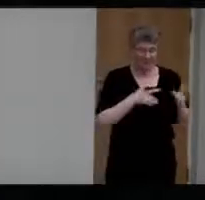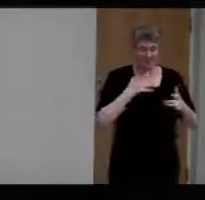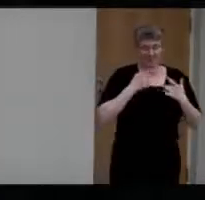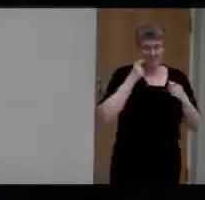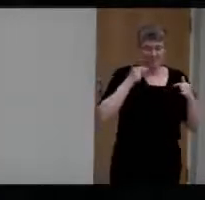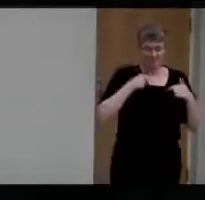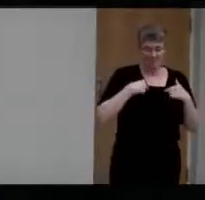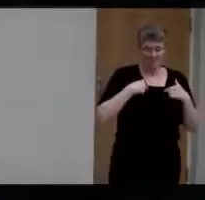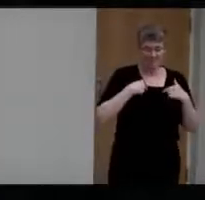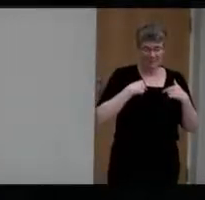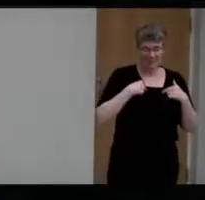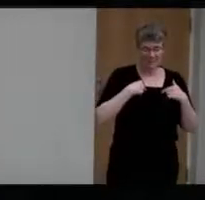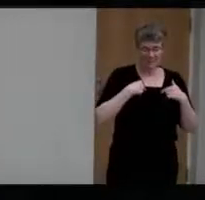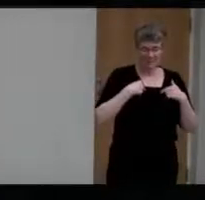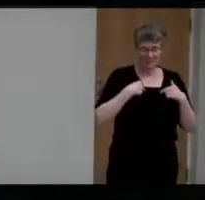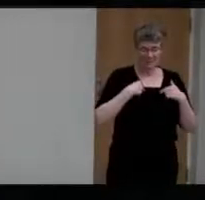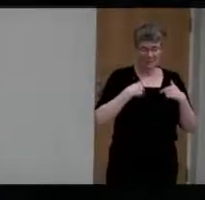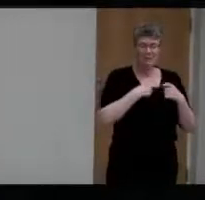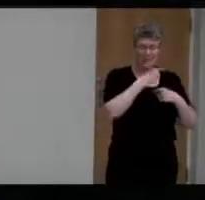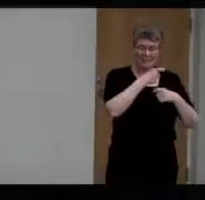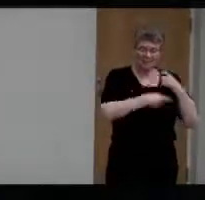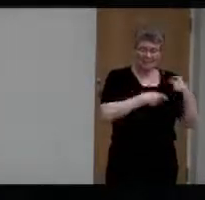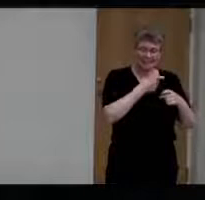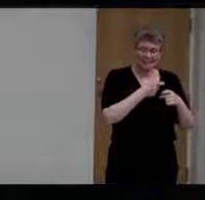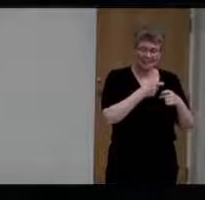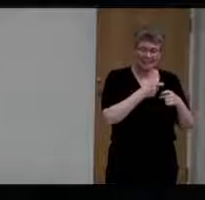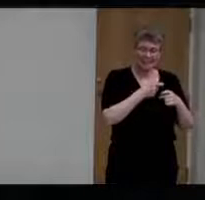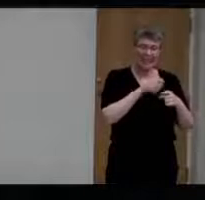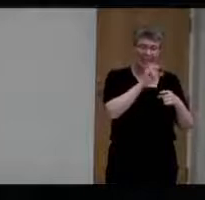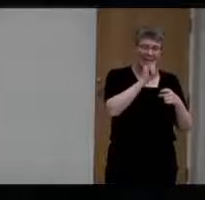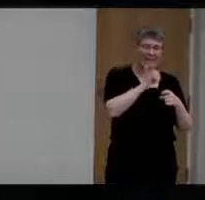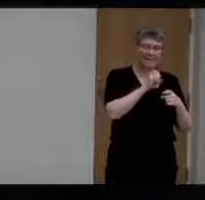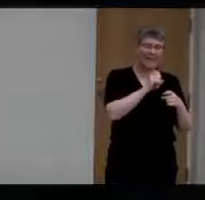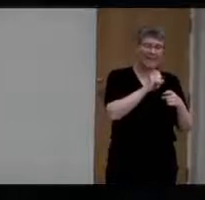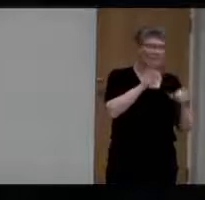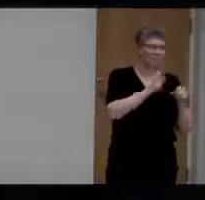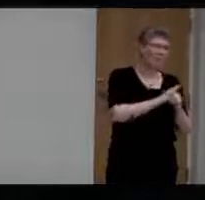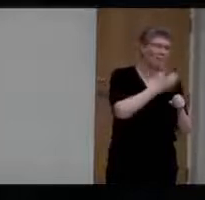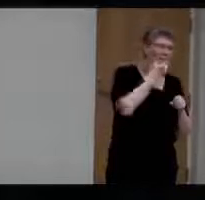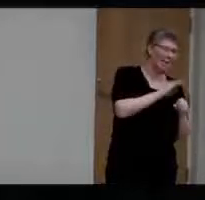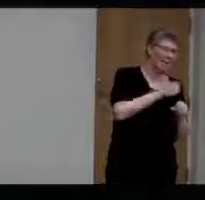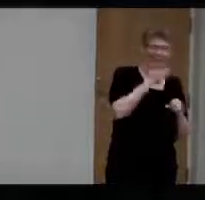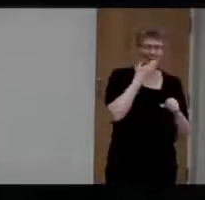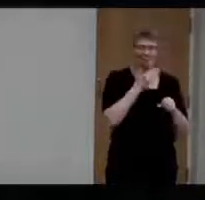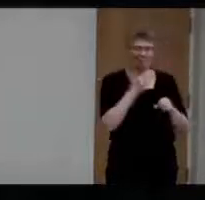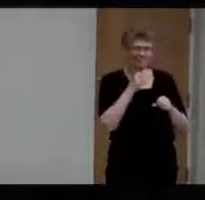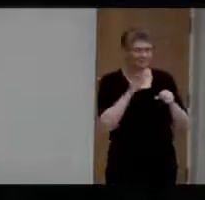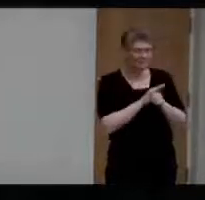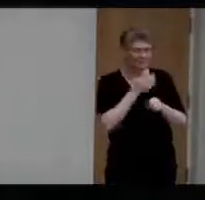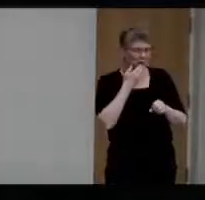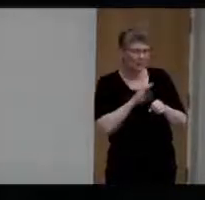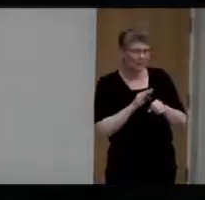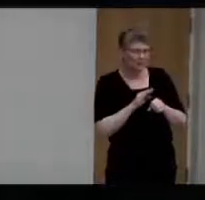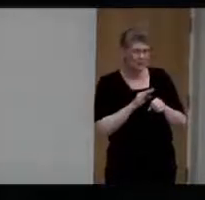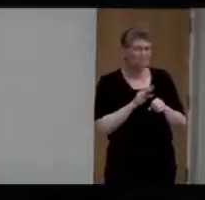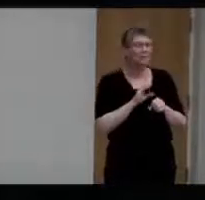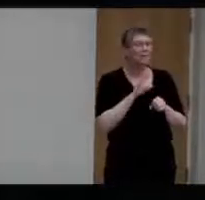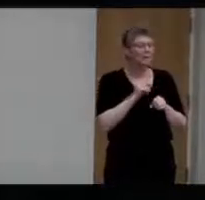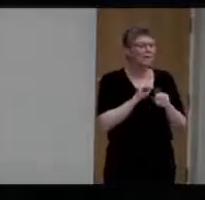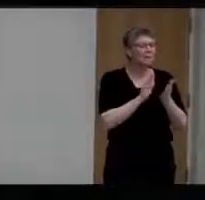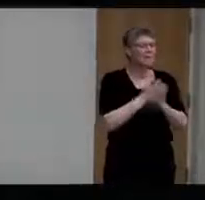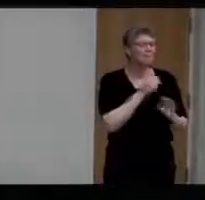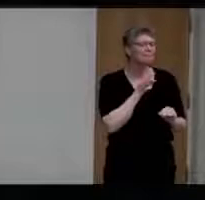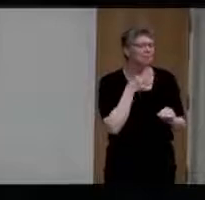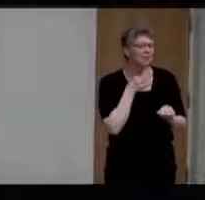that instead of looking at it as like, oh, it's definitely bad or it's definitely good, all of AI kind of fits into this narrative, to kind of get curious about that and say, how can